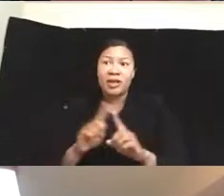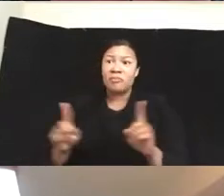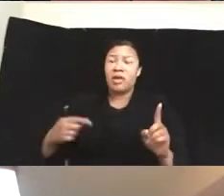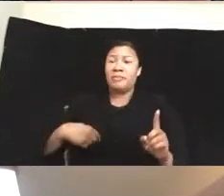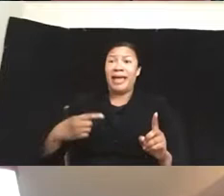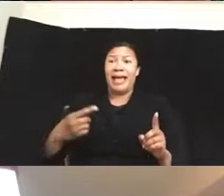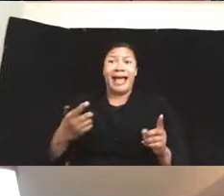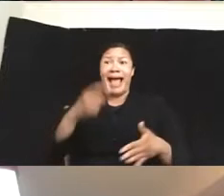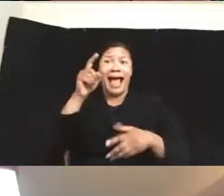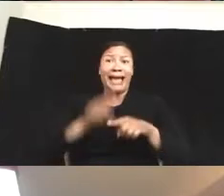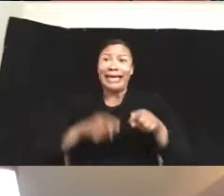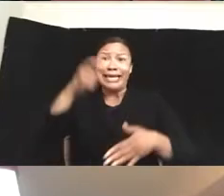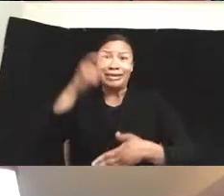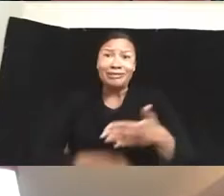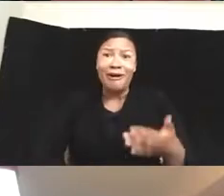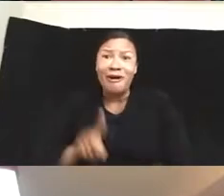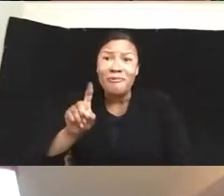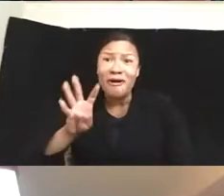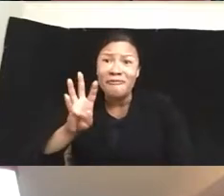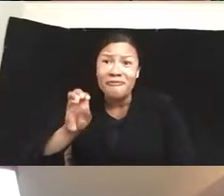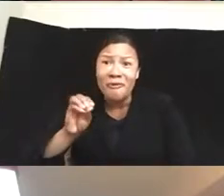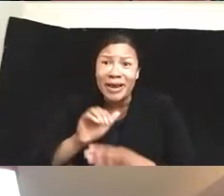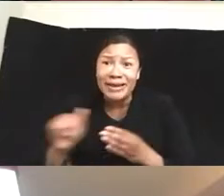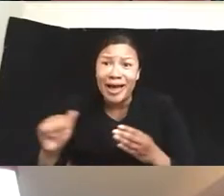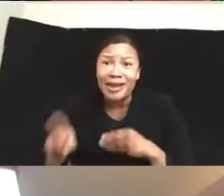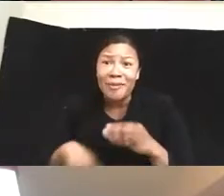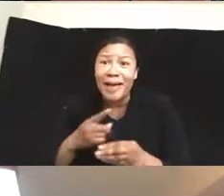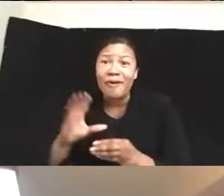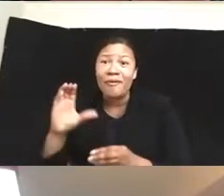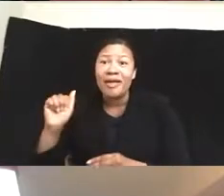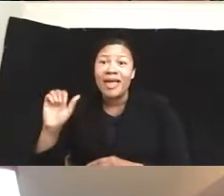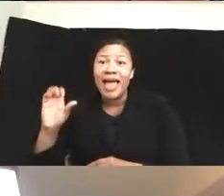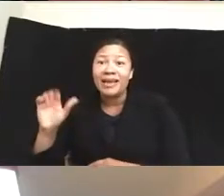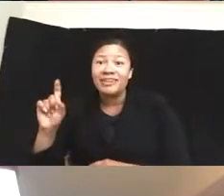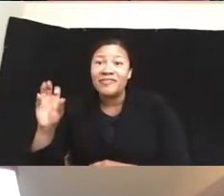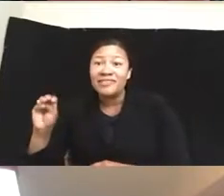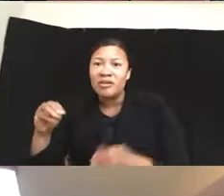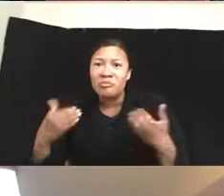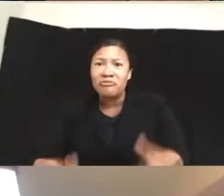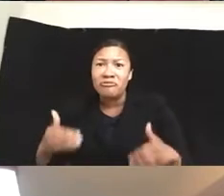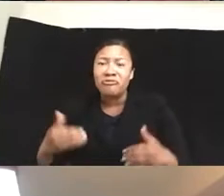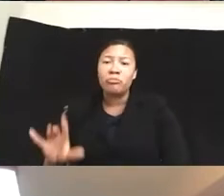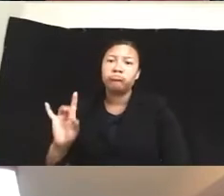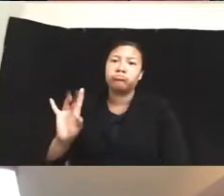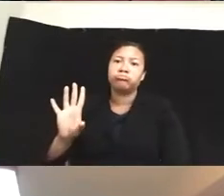charge that much money for a book that has anything about scholar activism? It's a joke. And it's the Academy.